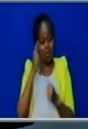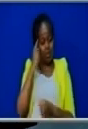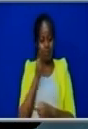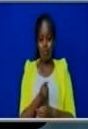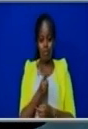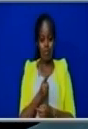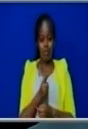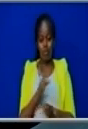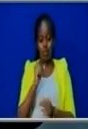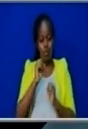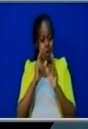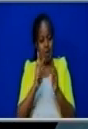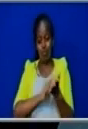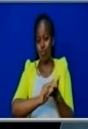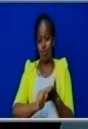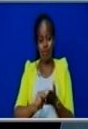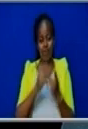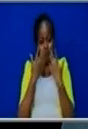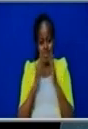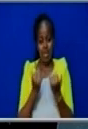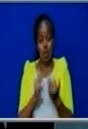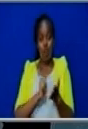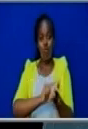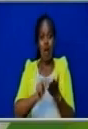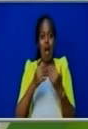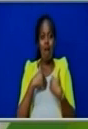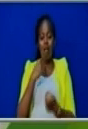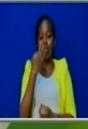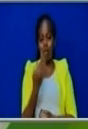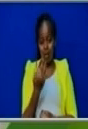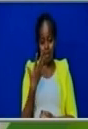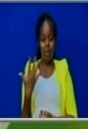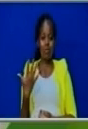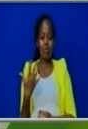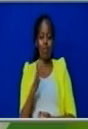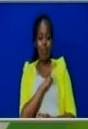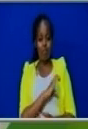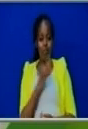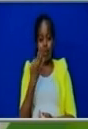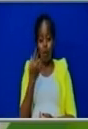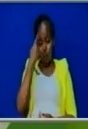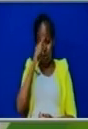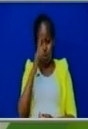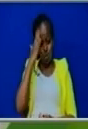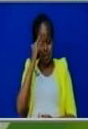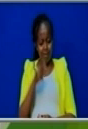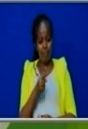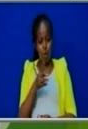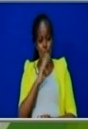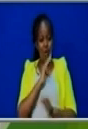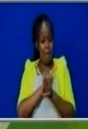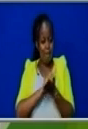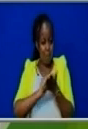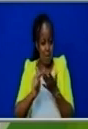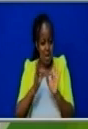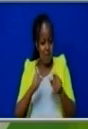this is pure water. Pure water Yes. has three criteria. Mm-hmm. Three criteria for you to be able to know this is pure water. Pure water, yes. If